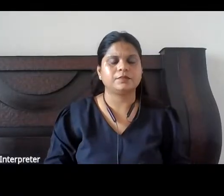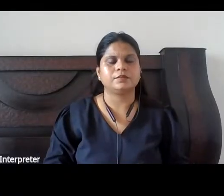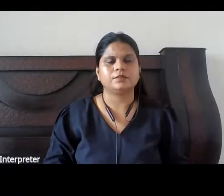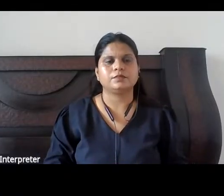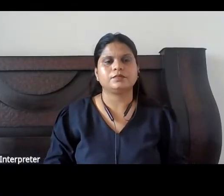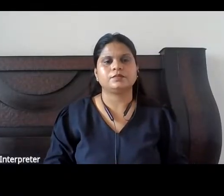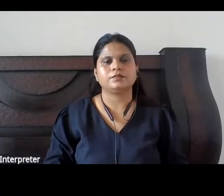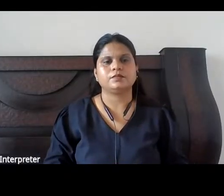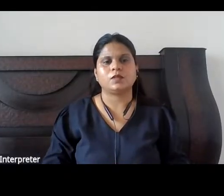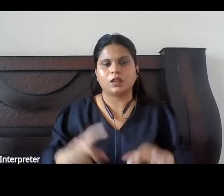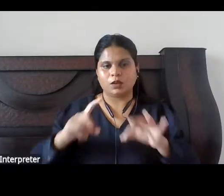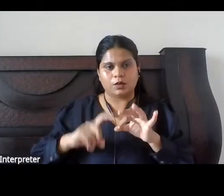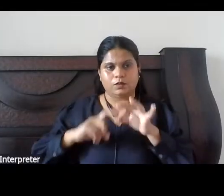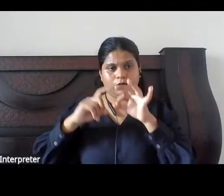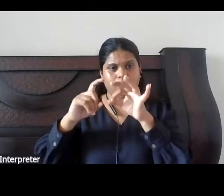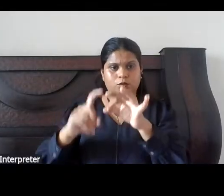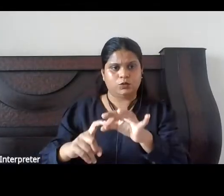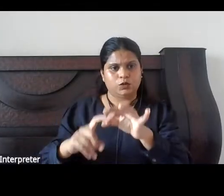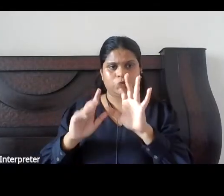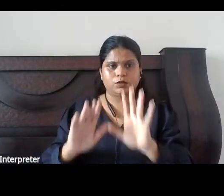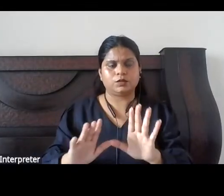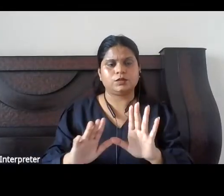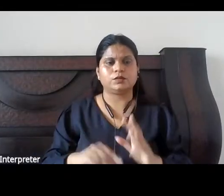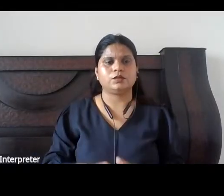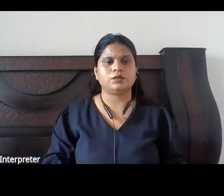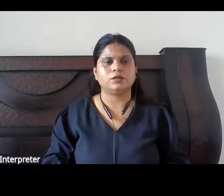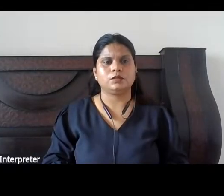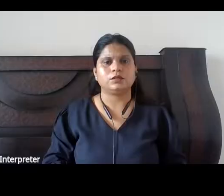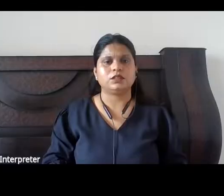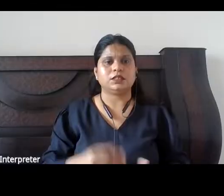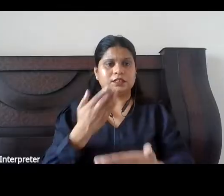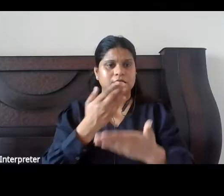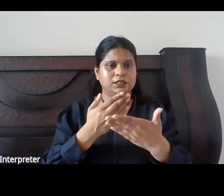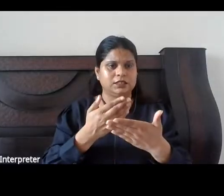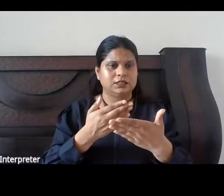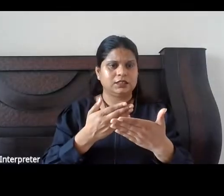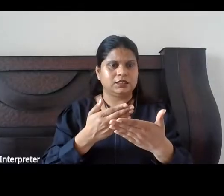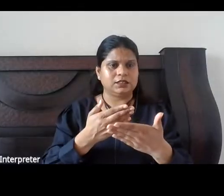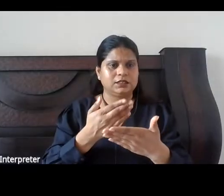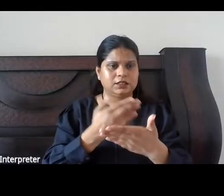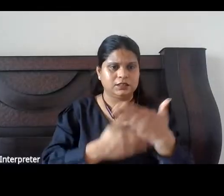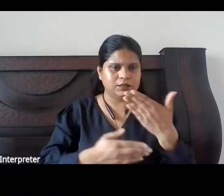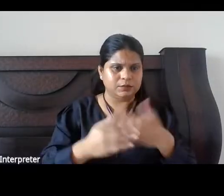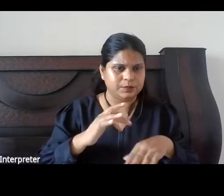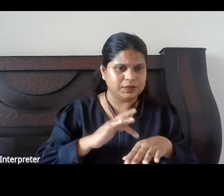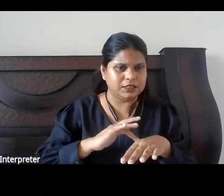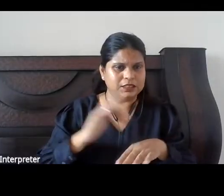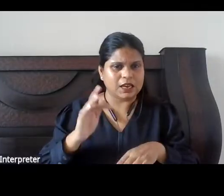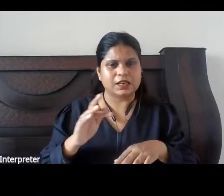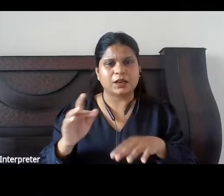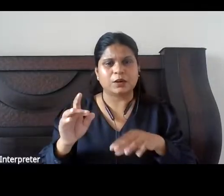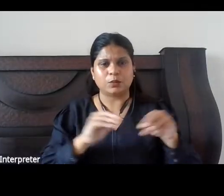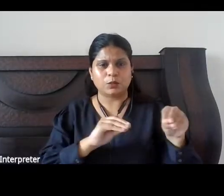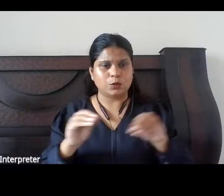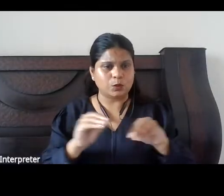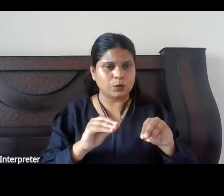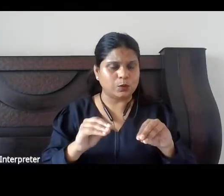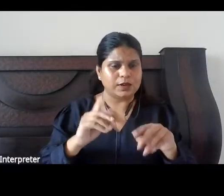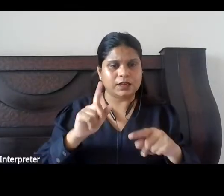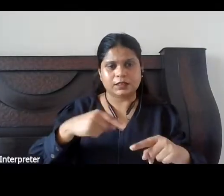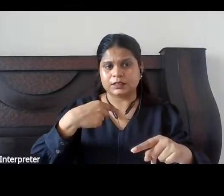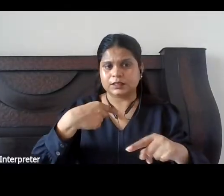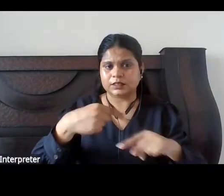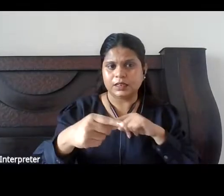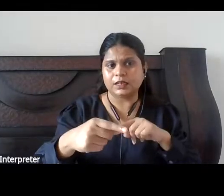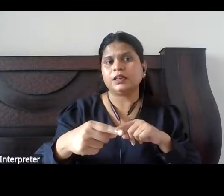ask questions like, does this person have a difficulty with sensation, movement, daily tasks? Because the functional